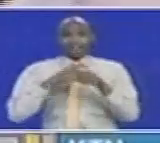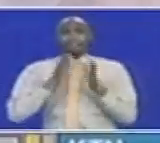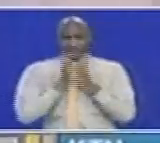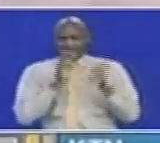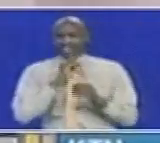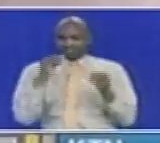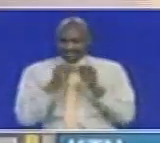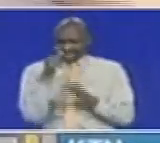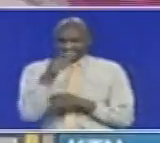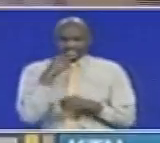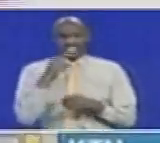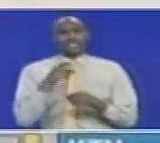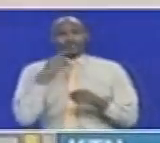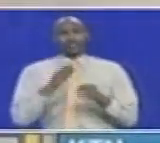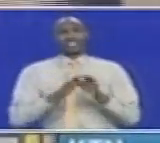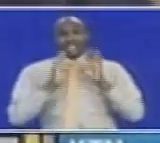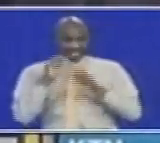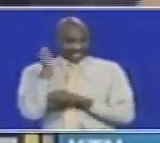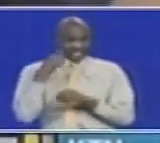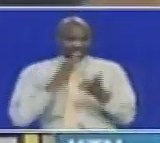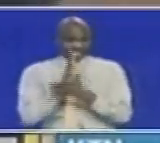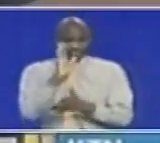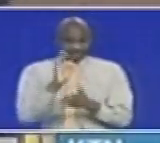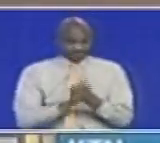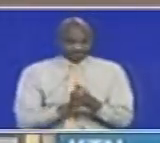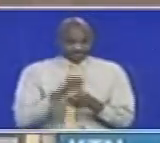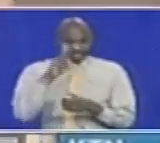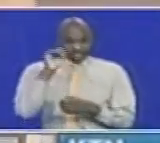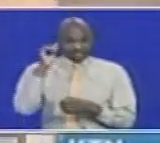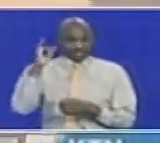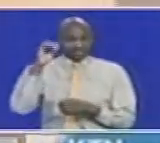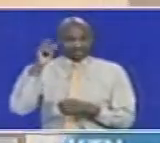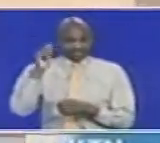denies Kenyans their rights. Rita Tinina, KTN.